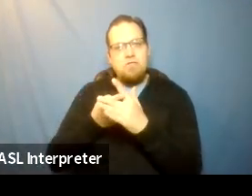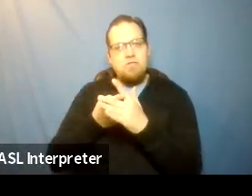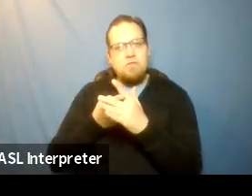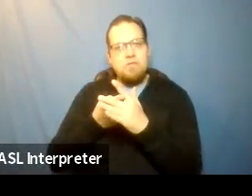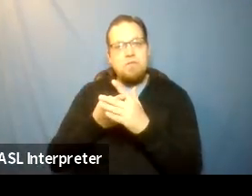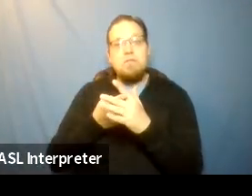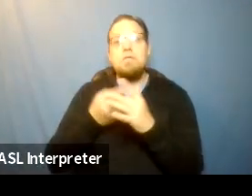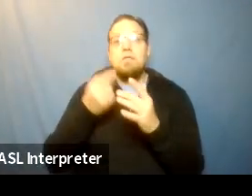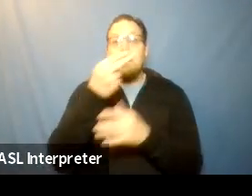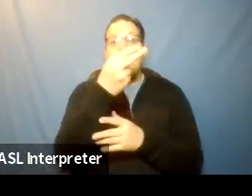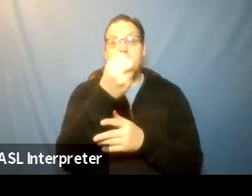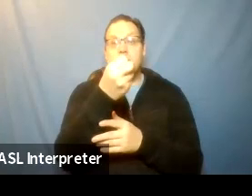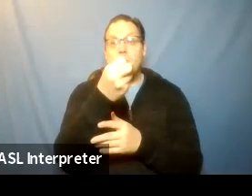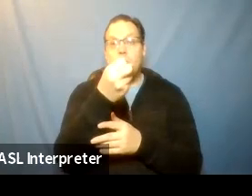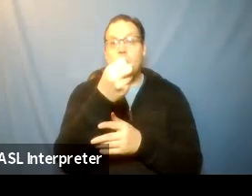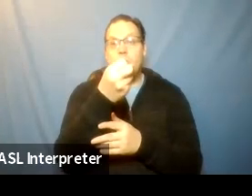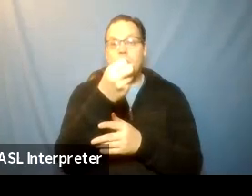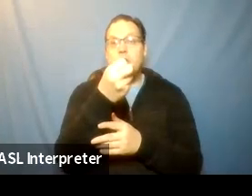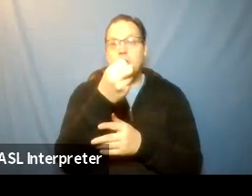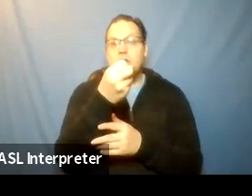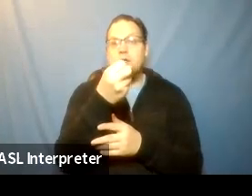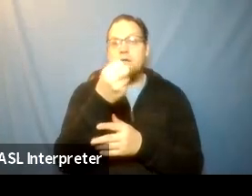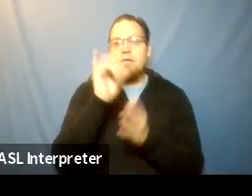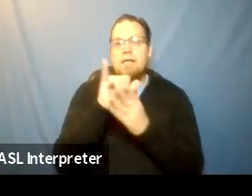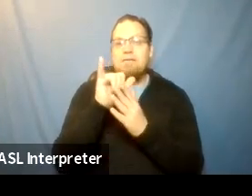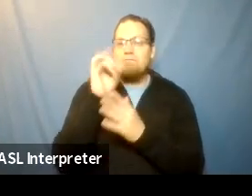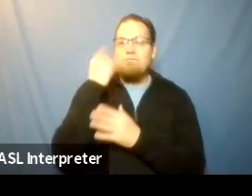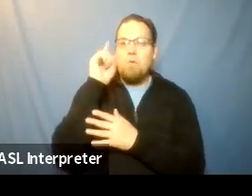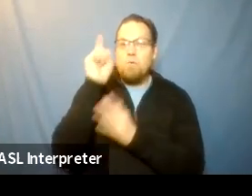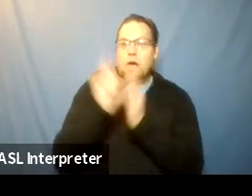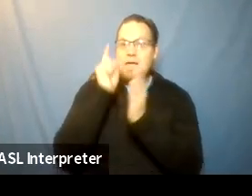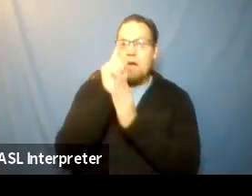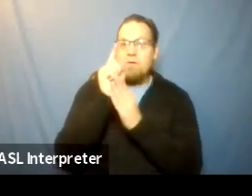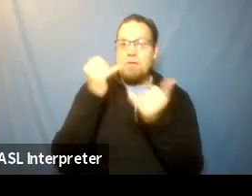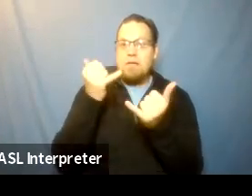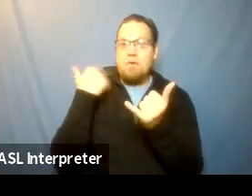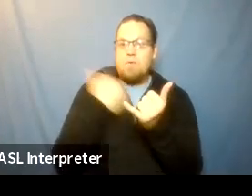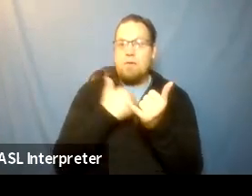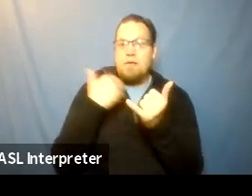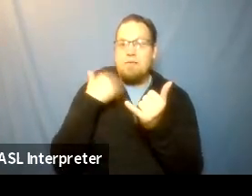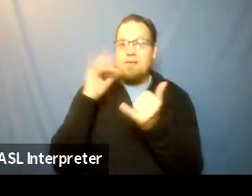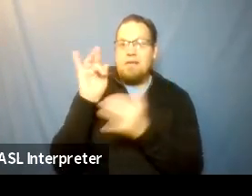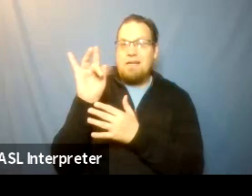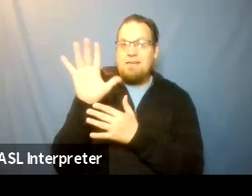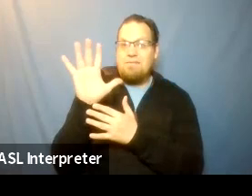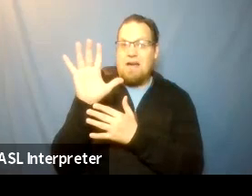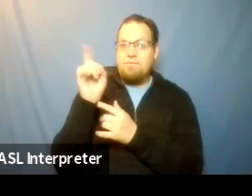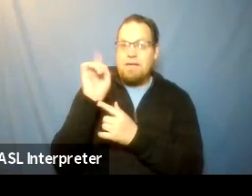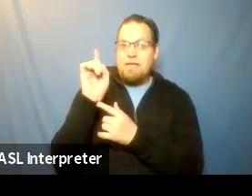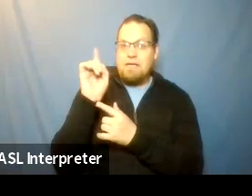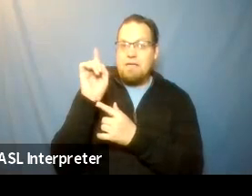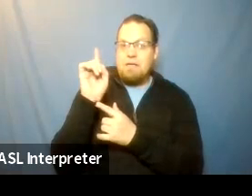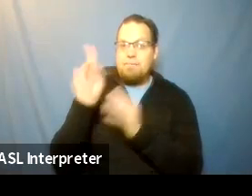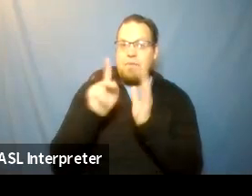Yes, at the high school level, to keep 60-minute periods to right now, we're currently 85-minute periods. But because